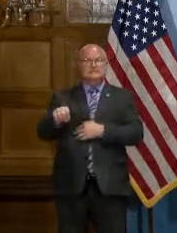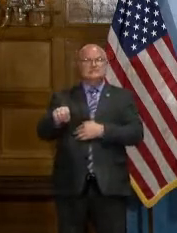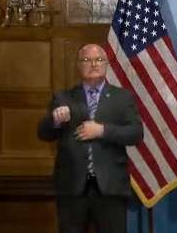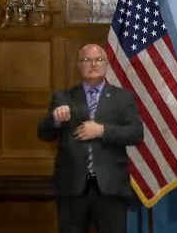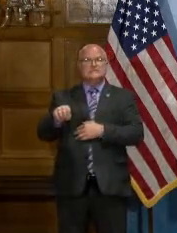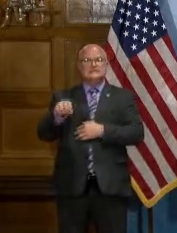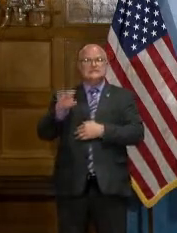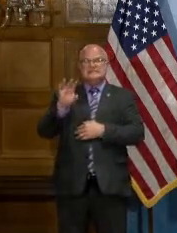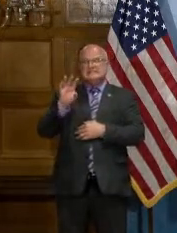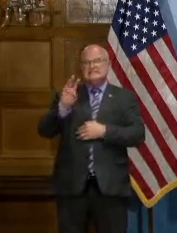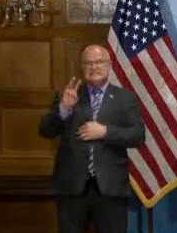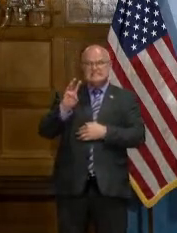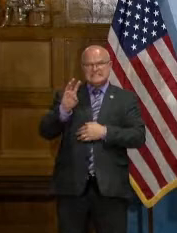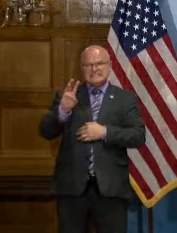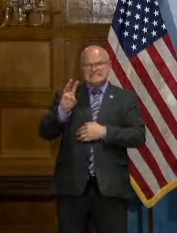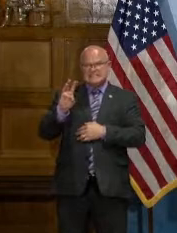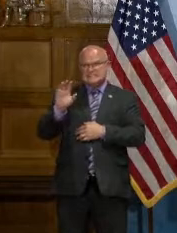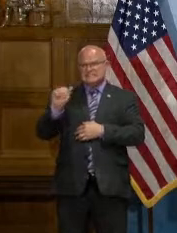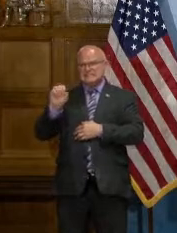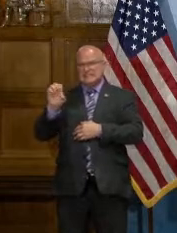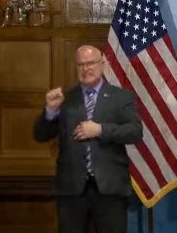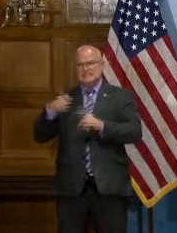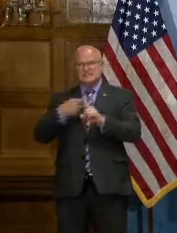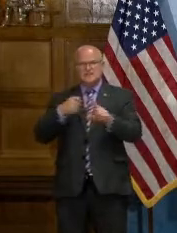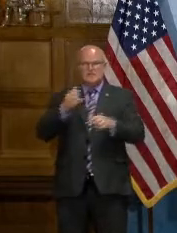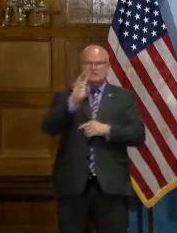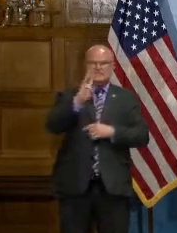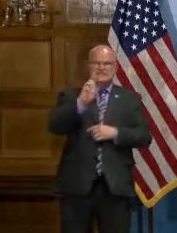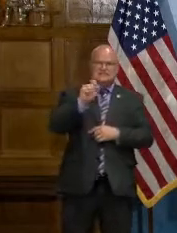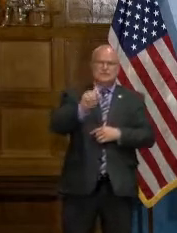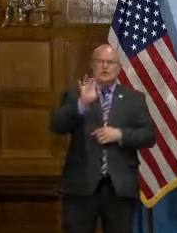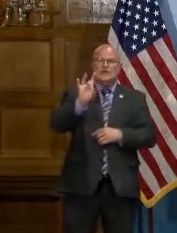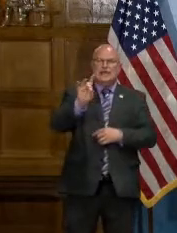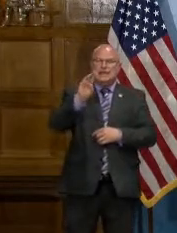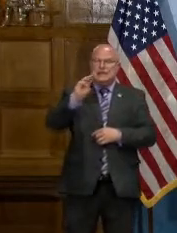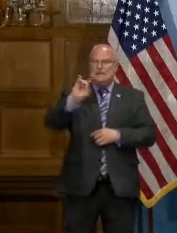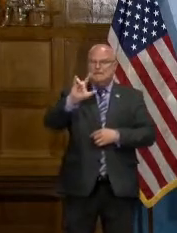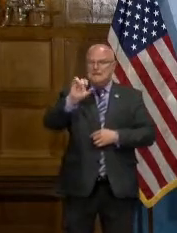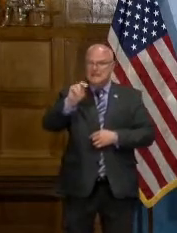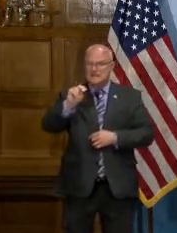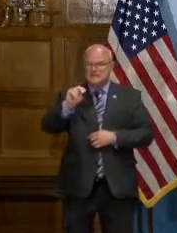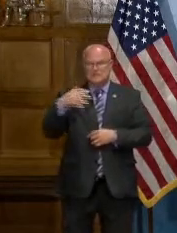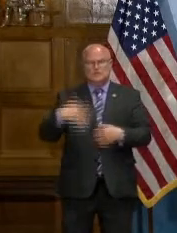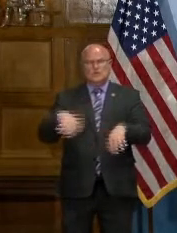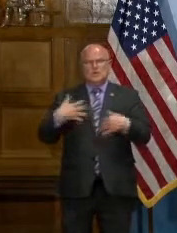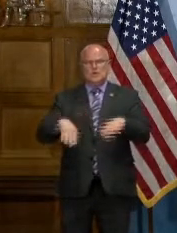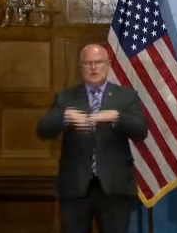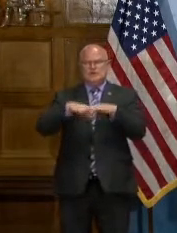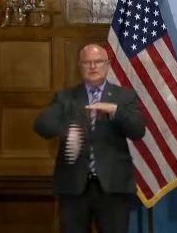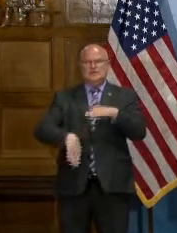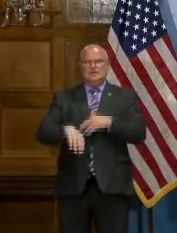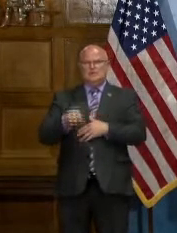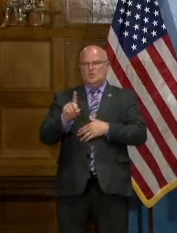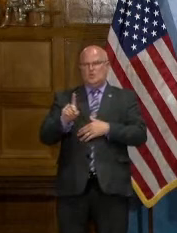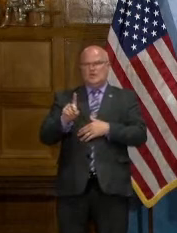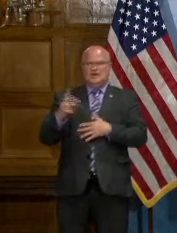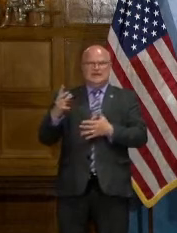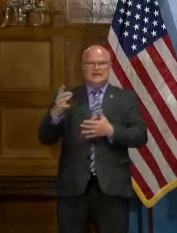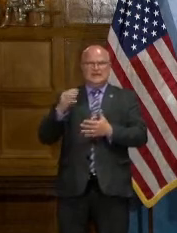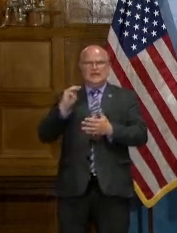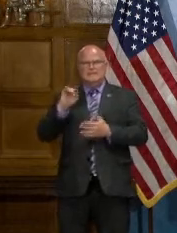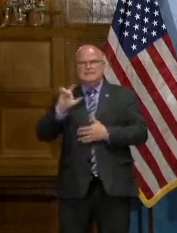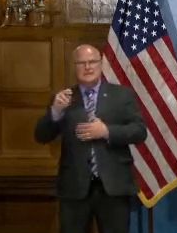basis, 6 cases out of 6.8 million doses, that's less than 1 out of a million